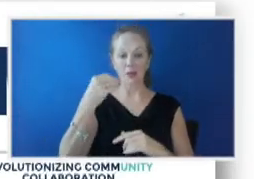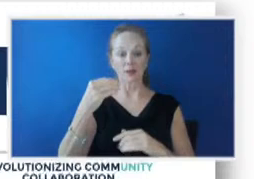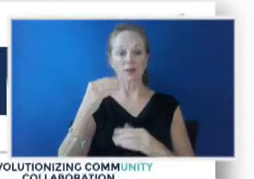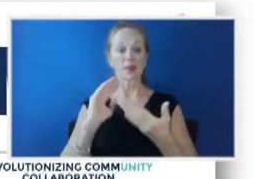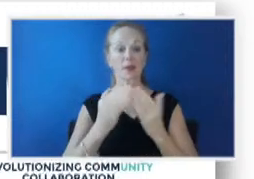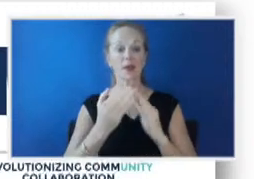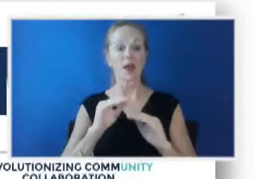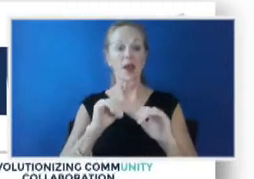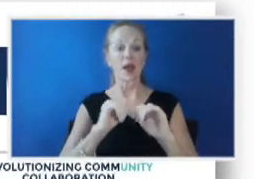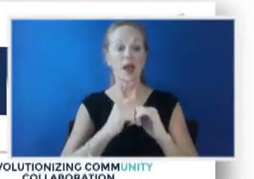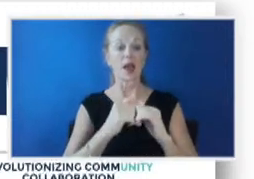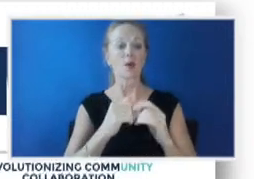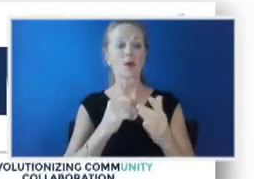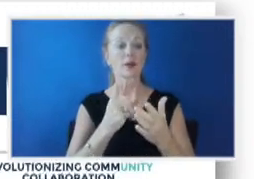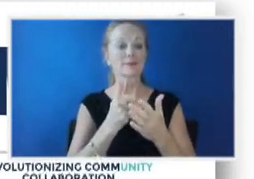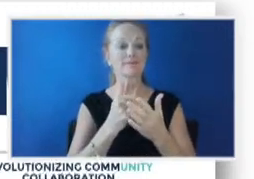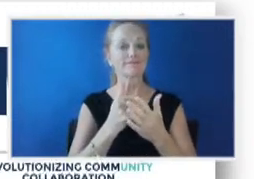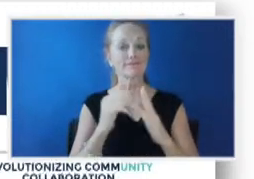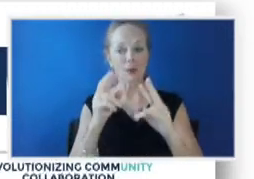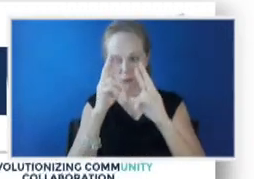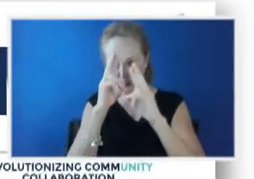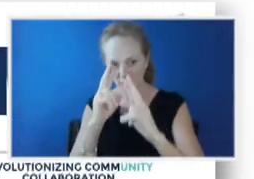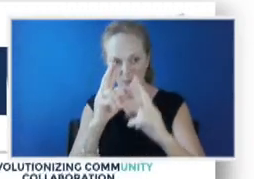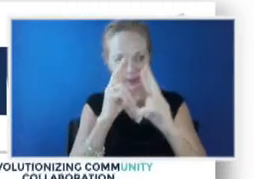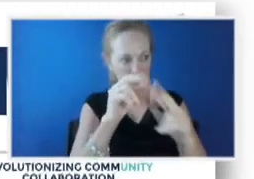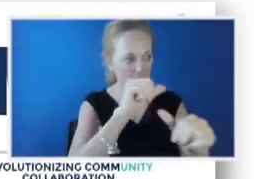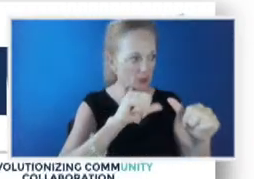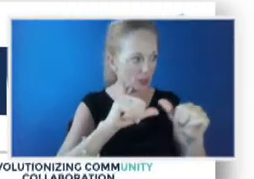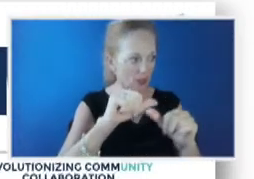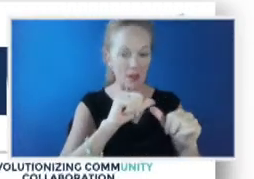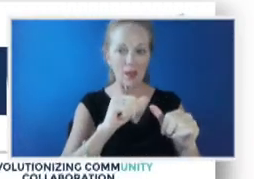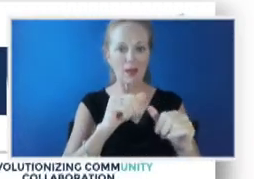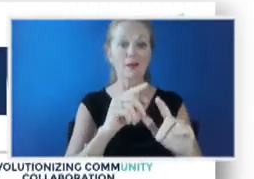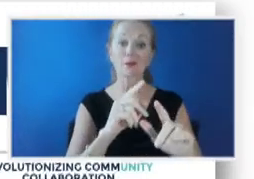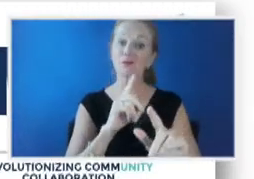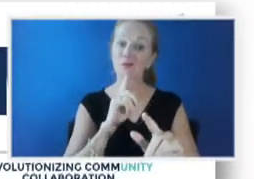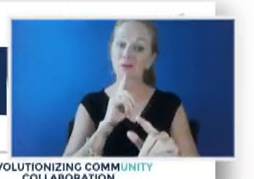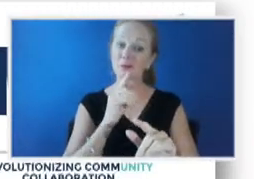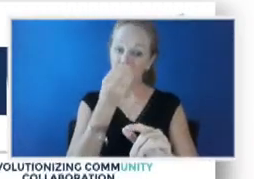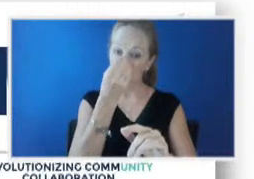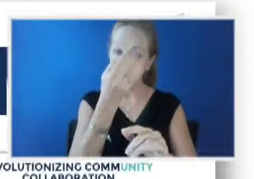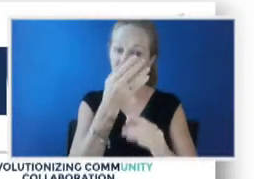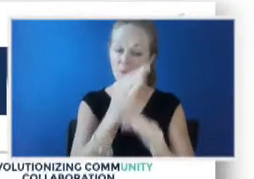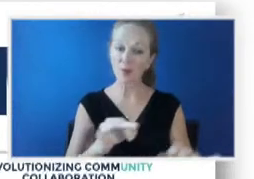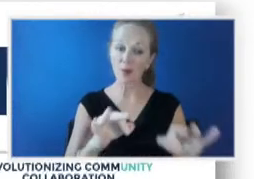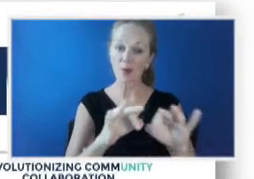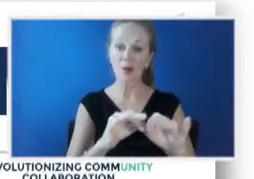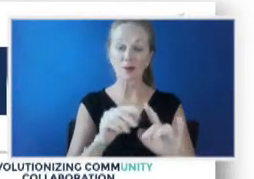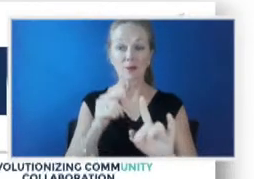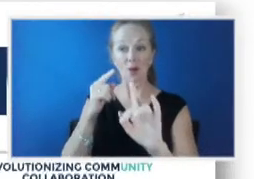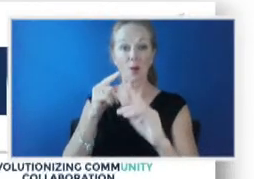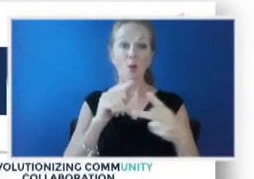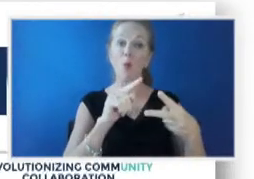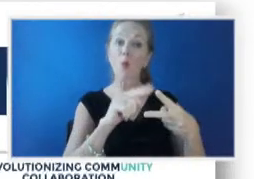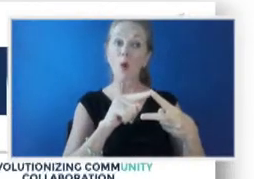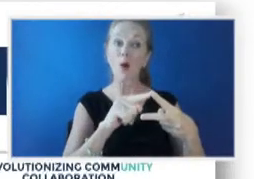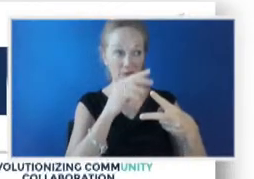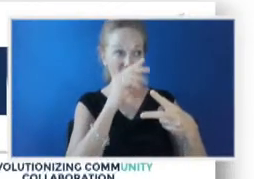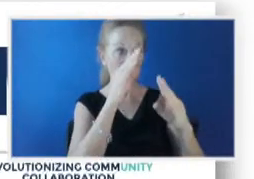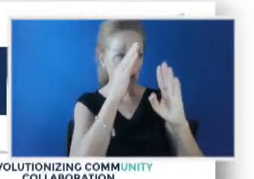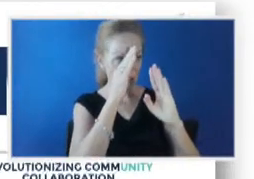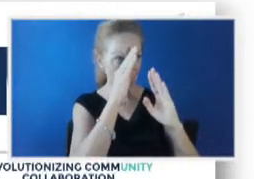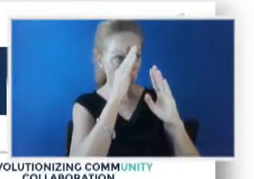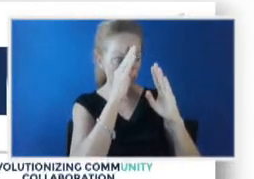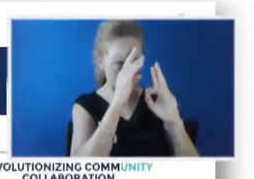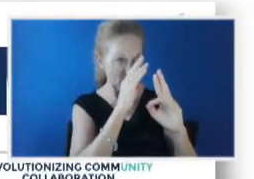we treat each other. And I thought that was very important to go towards morale. That my concept is that we